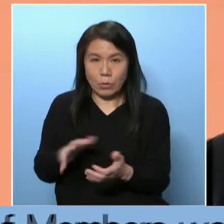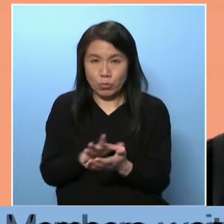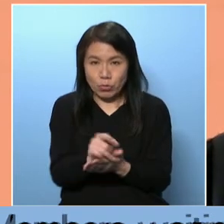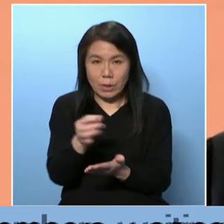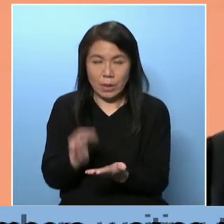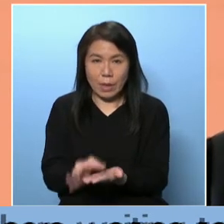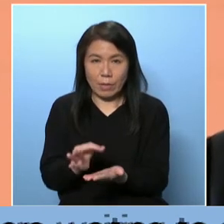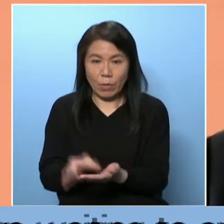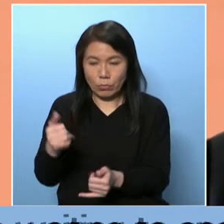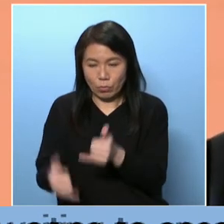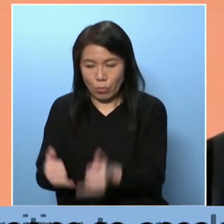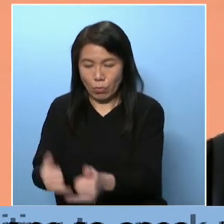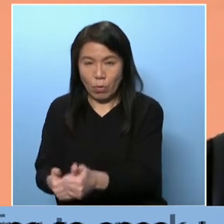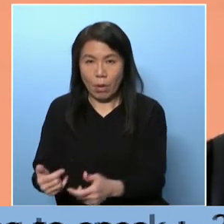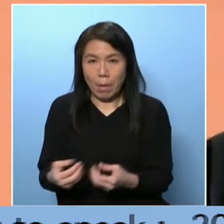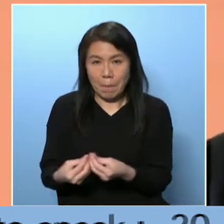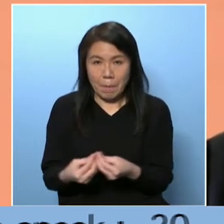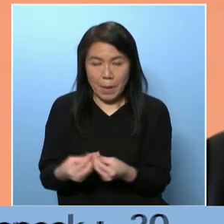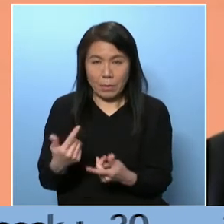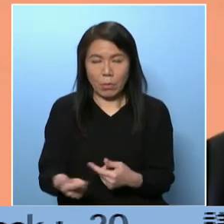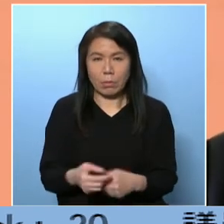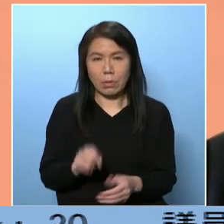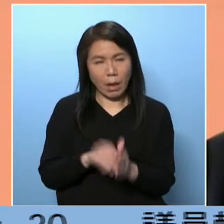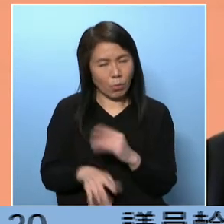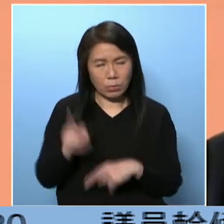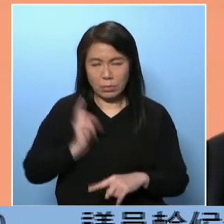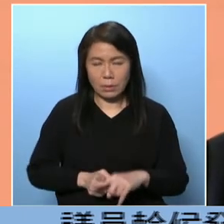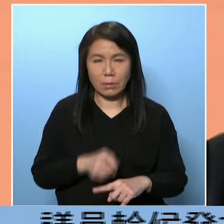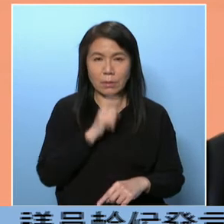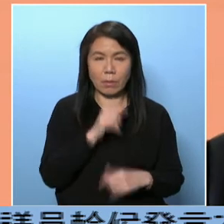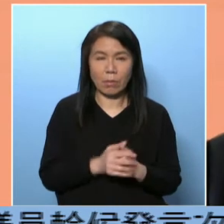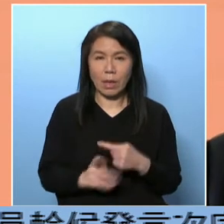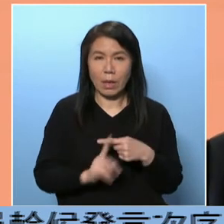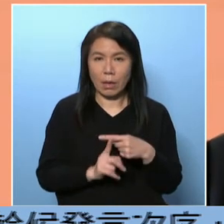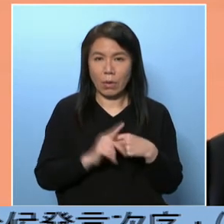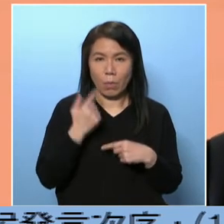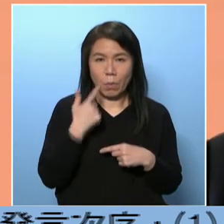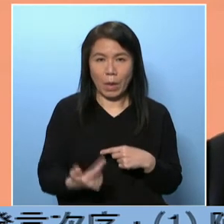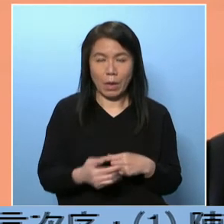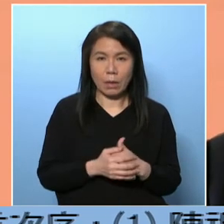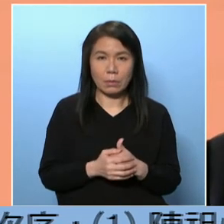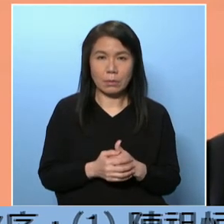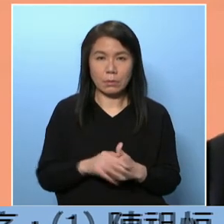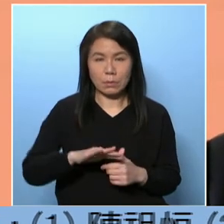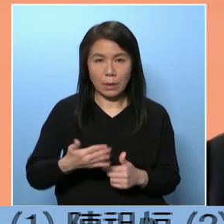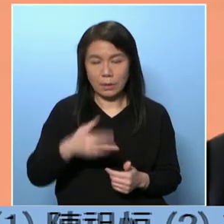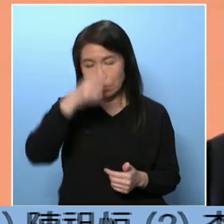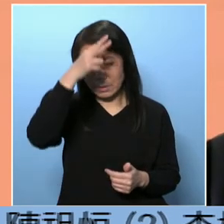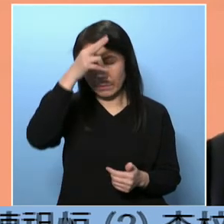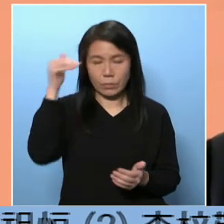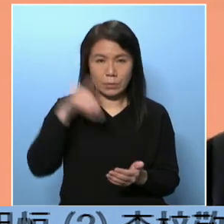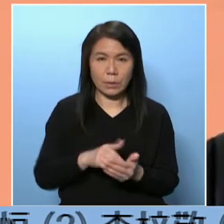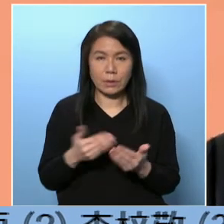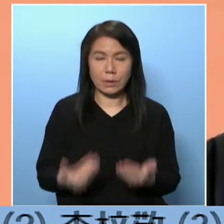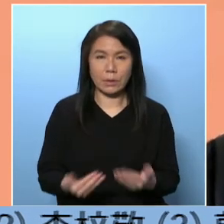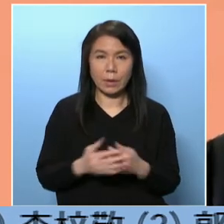weekends. Obviously, there are pedestrian precincts where they would normally gather together. Because when there